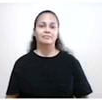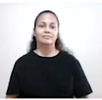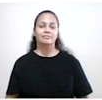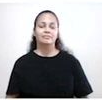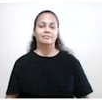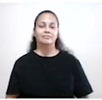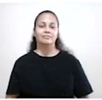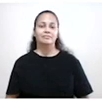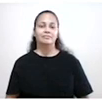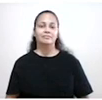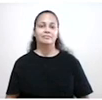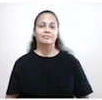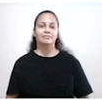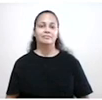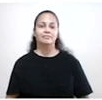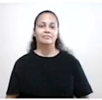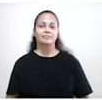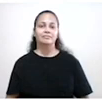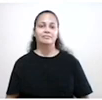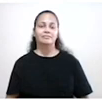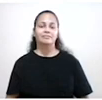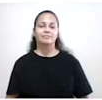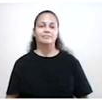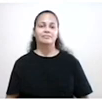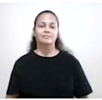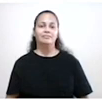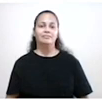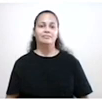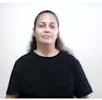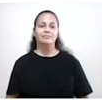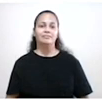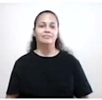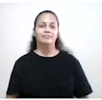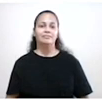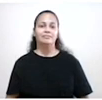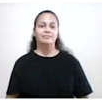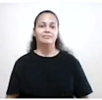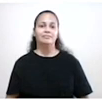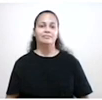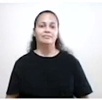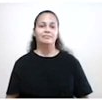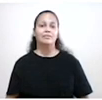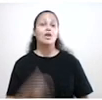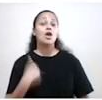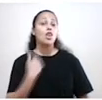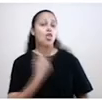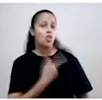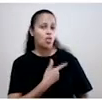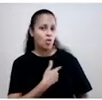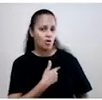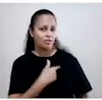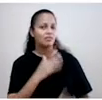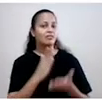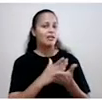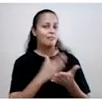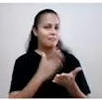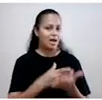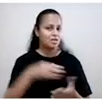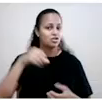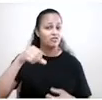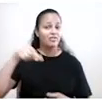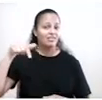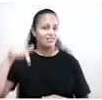1, we have our using of since and for. Quando nós vamos até a